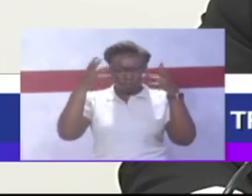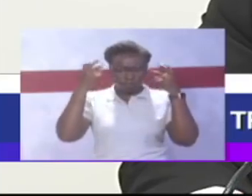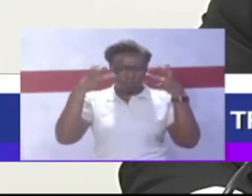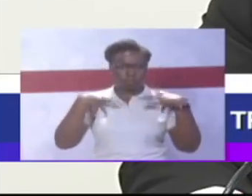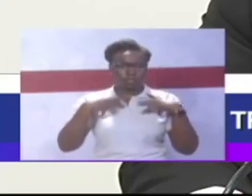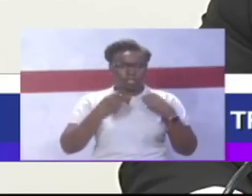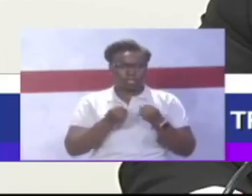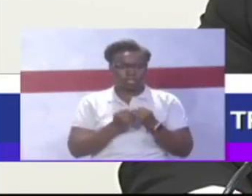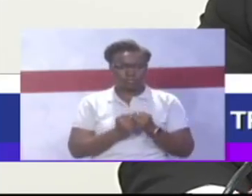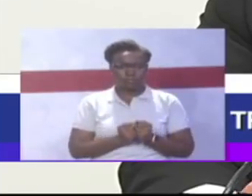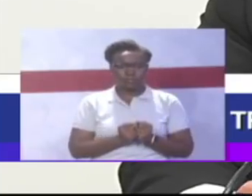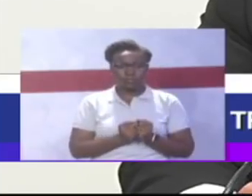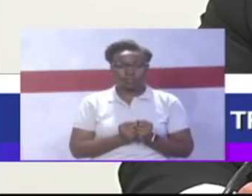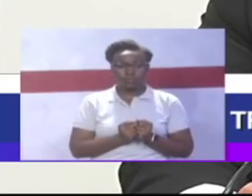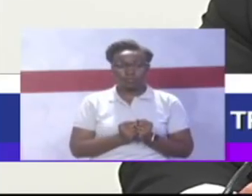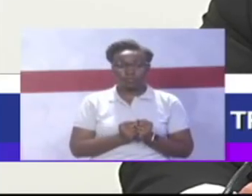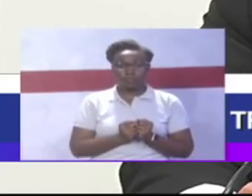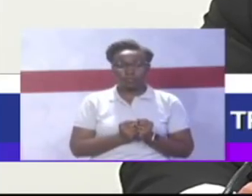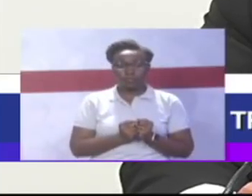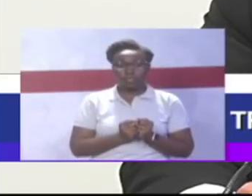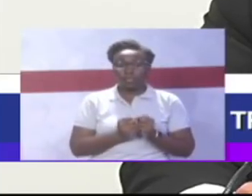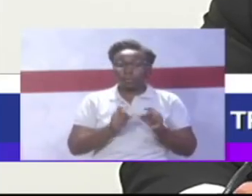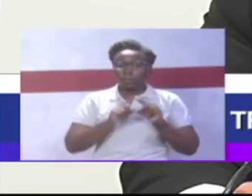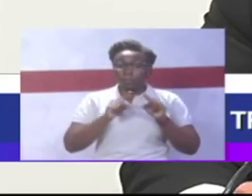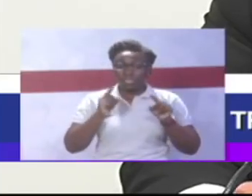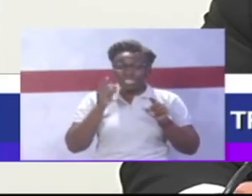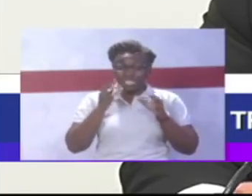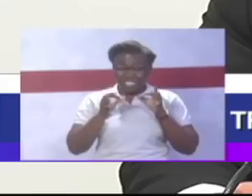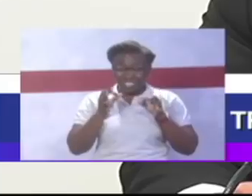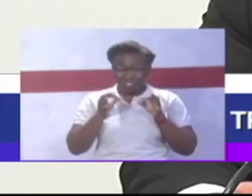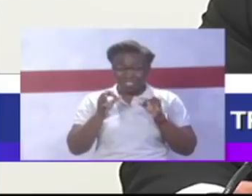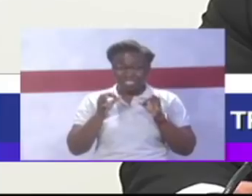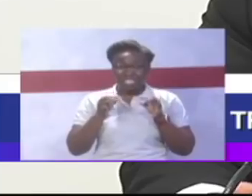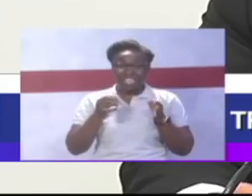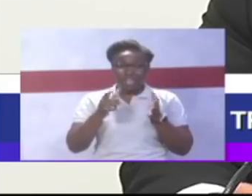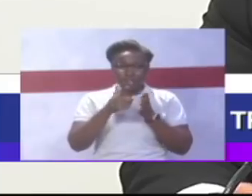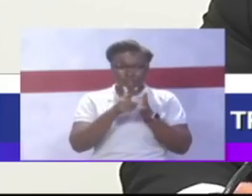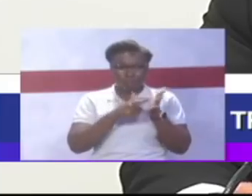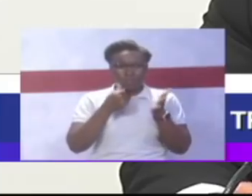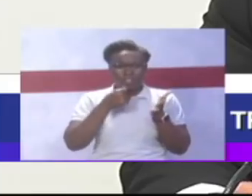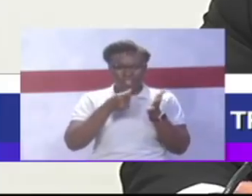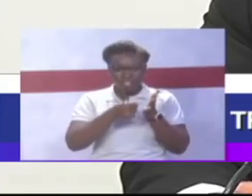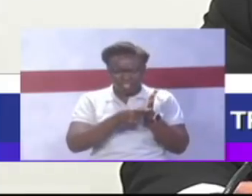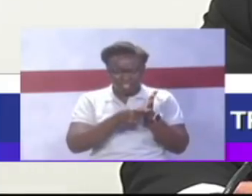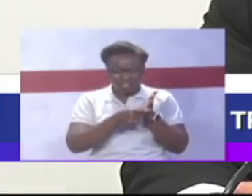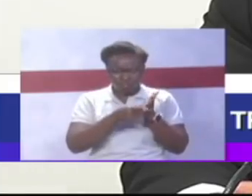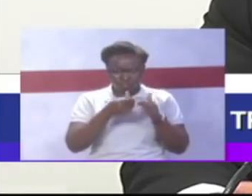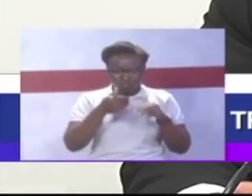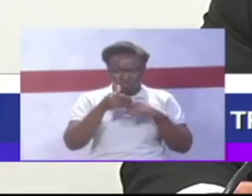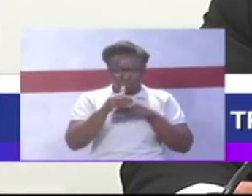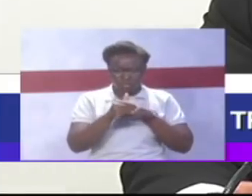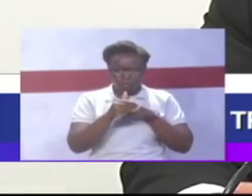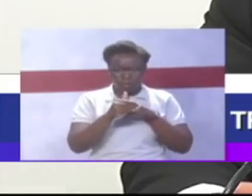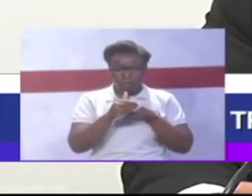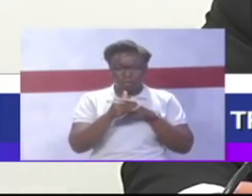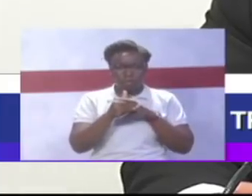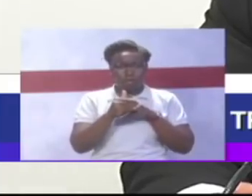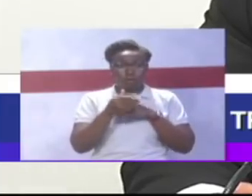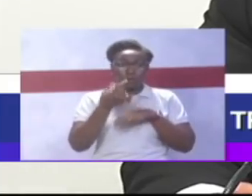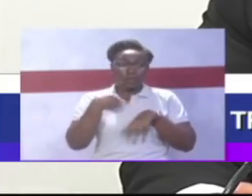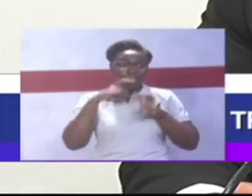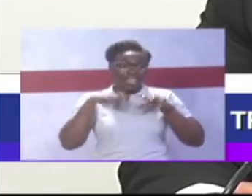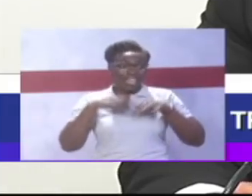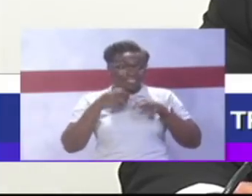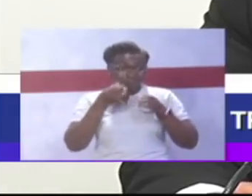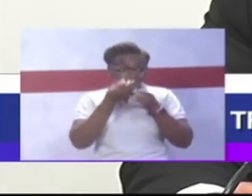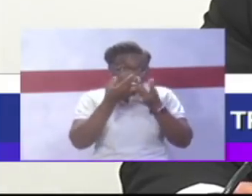again, if it is a matter that a pre-action protocol has been submitted, then it will be considered to some extent sub judice, and we can't really say a lot in the